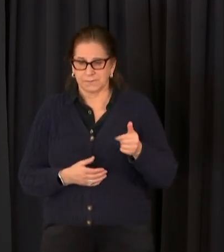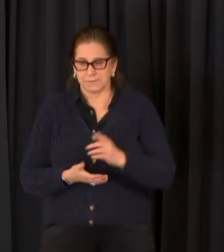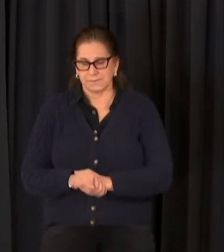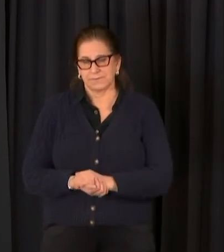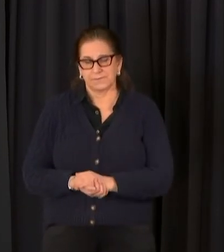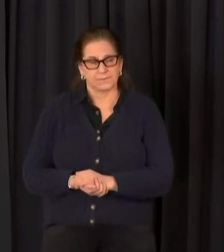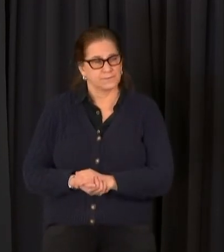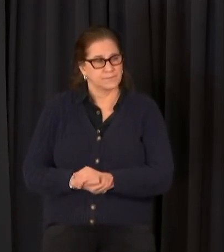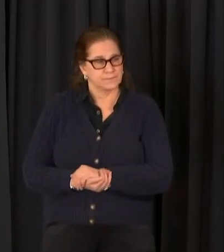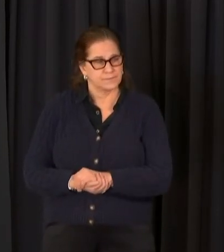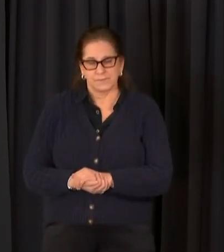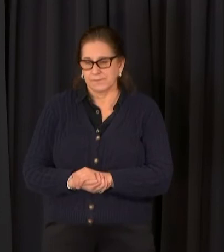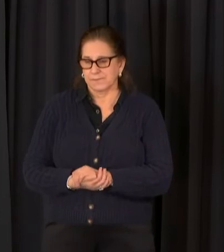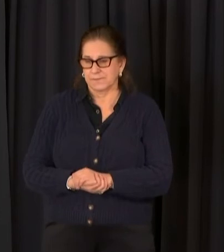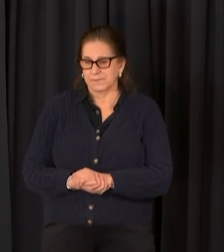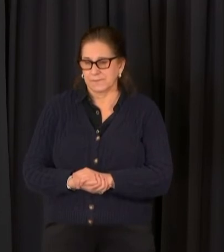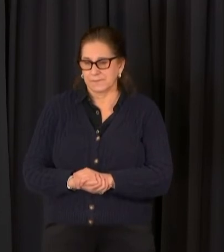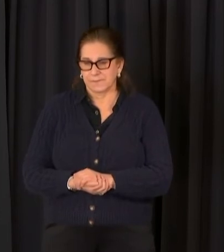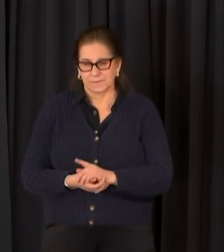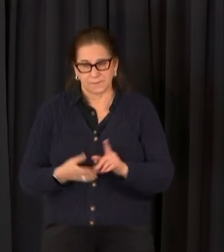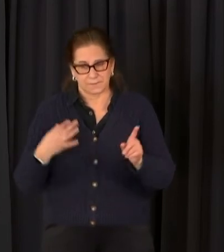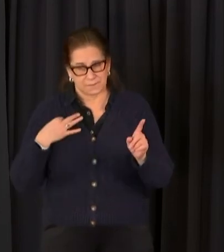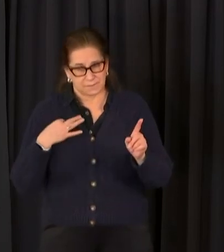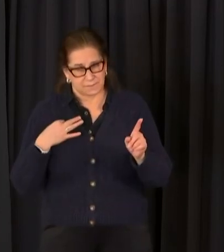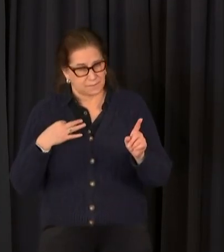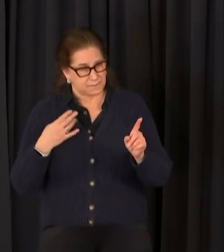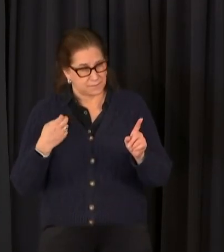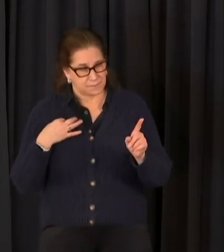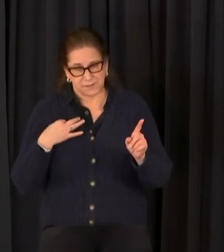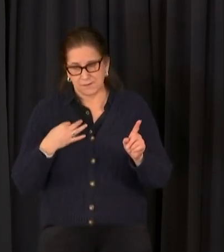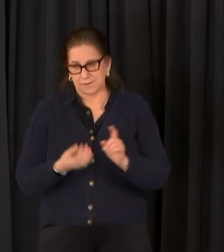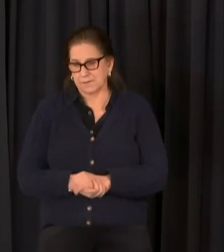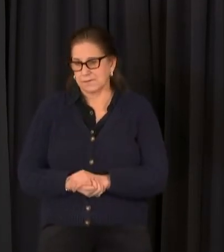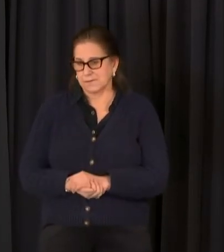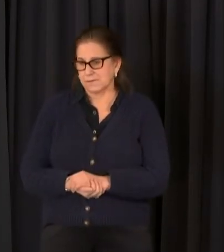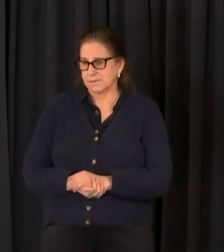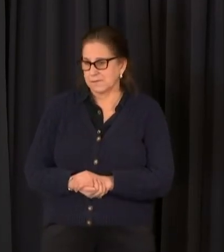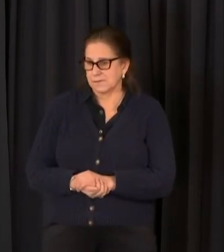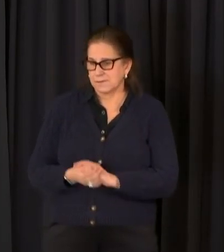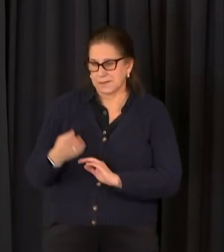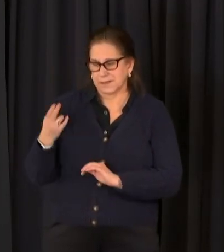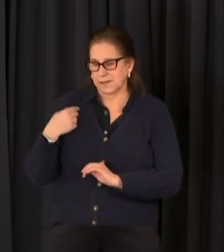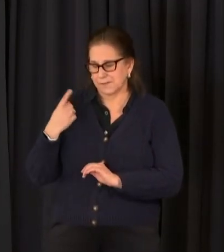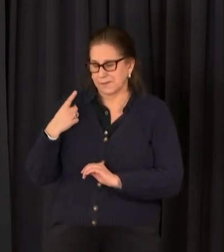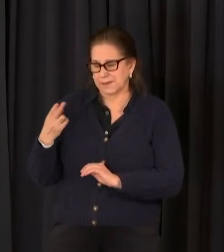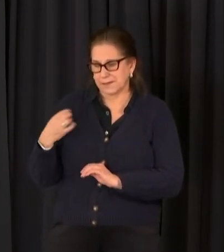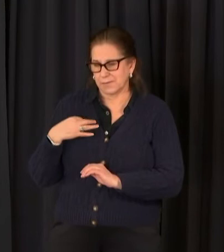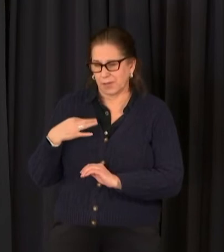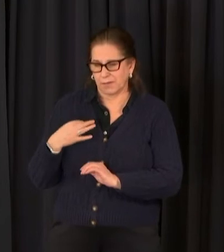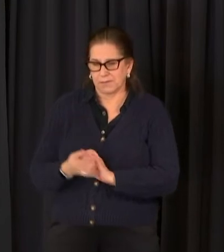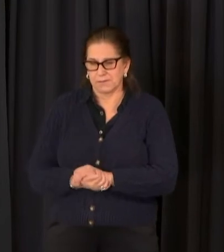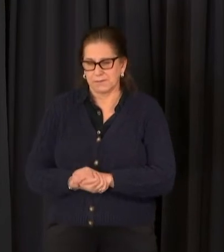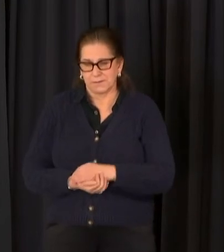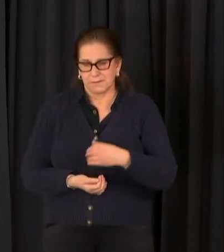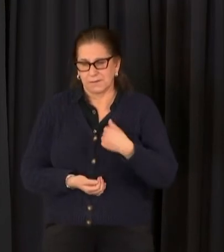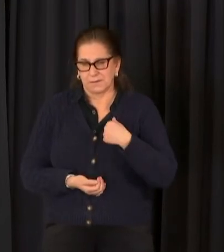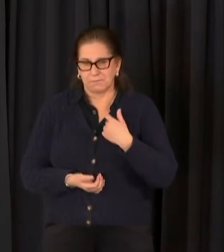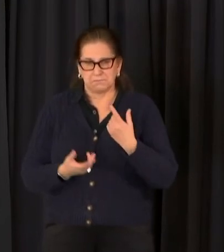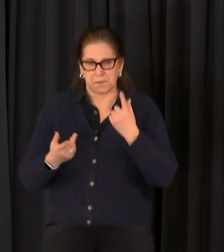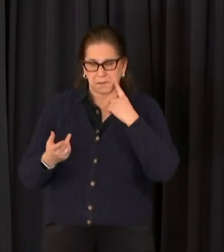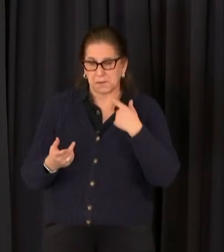affordable services. Did he apply for that position, or did you seek him out? I believe he applied, but I And- do